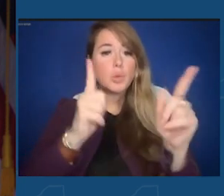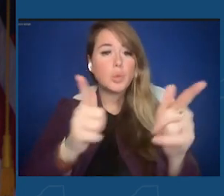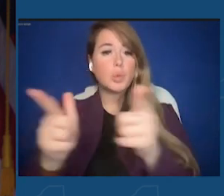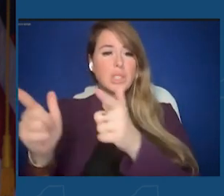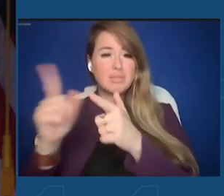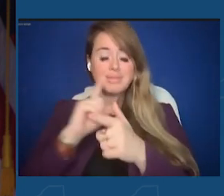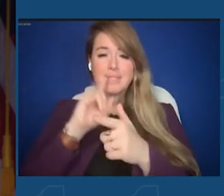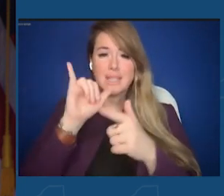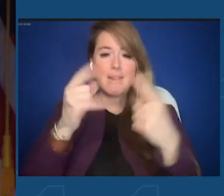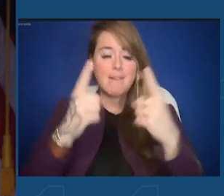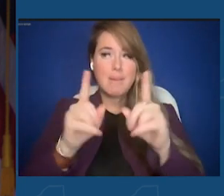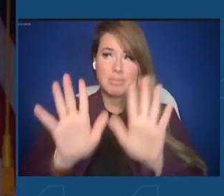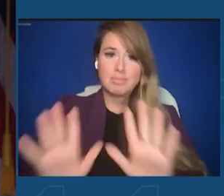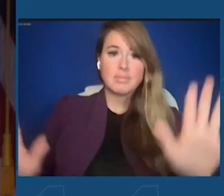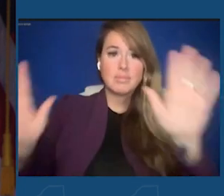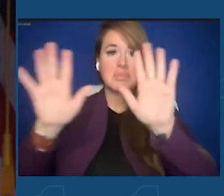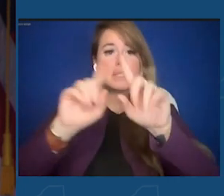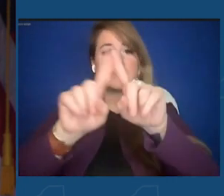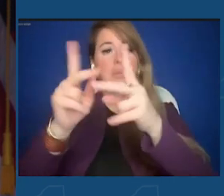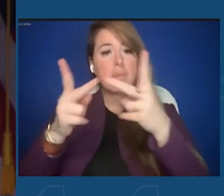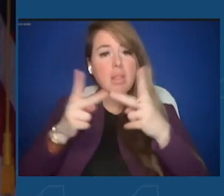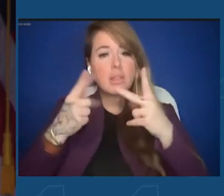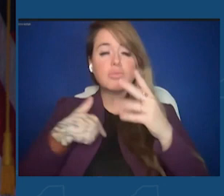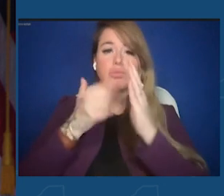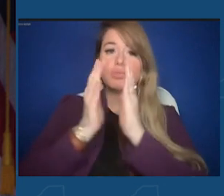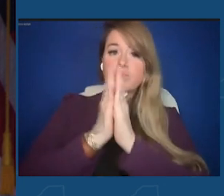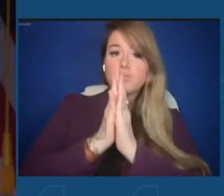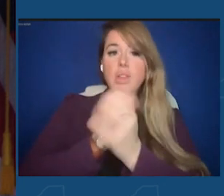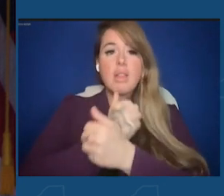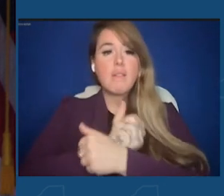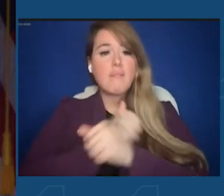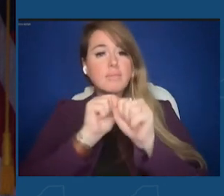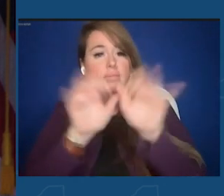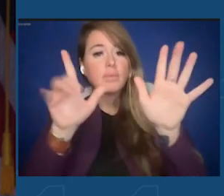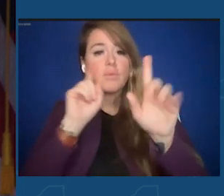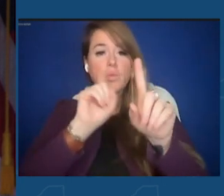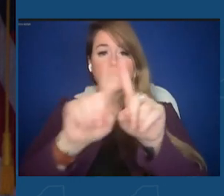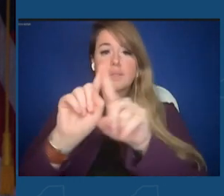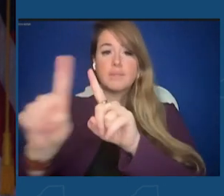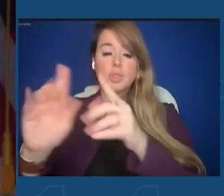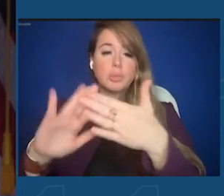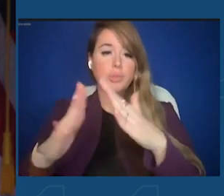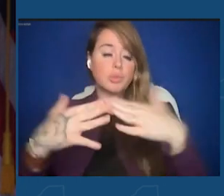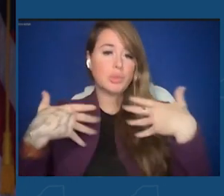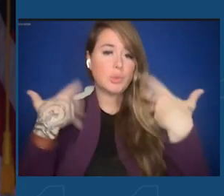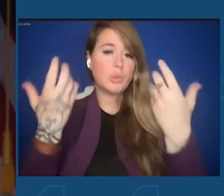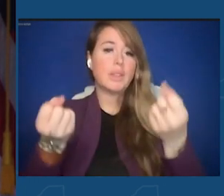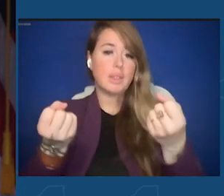We sent our prayers and our love across the nation to help communities heal.